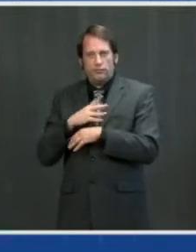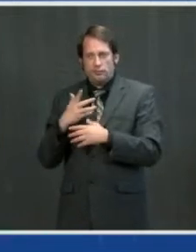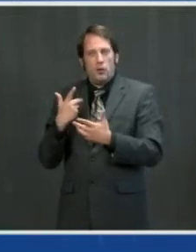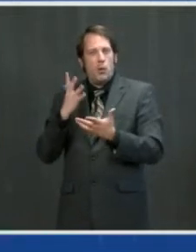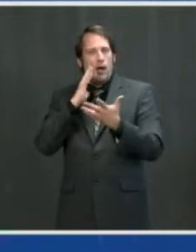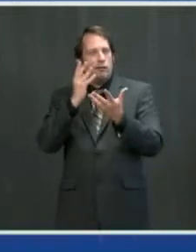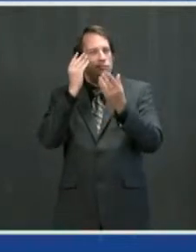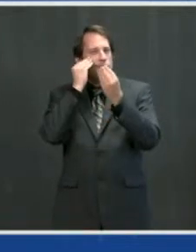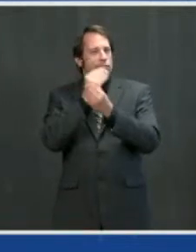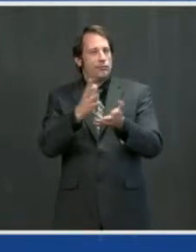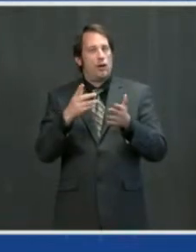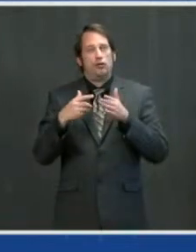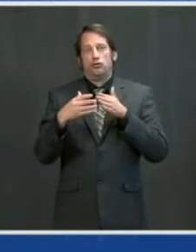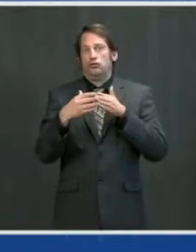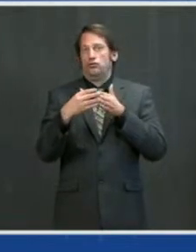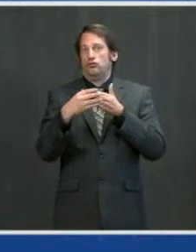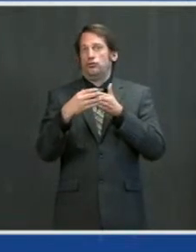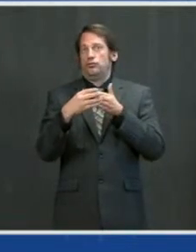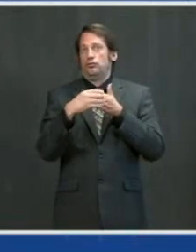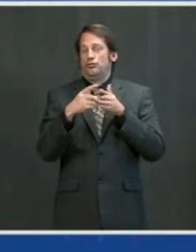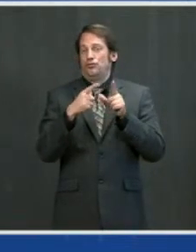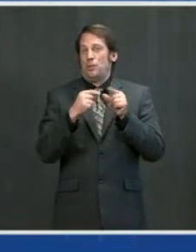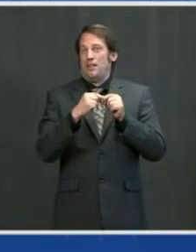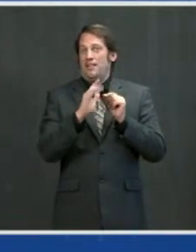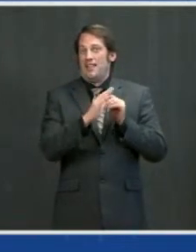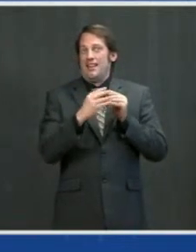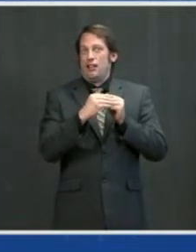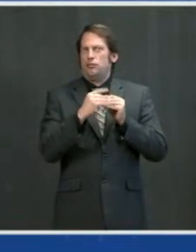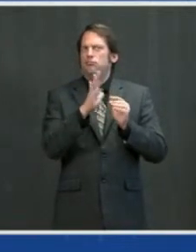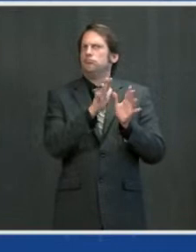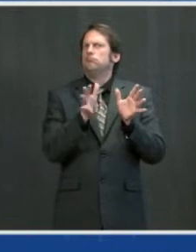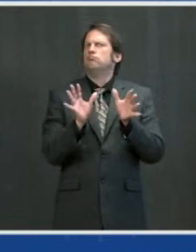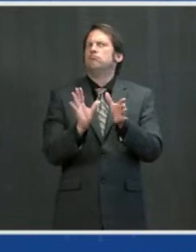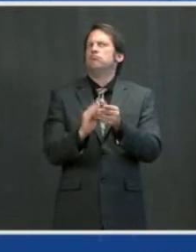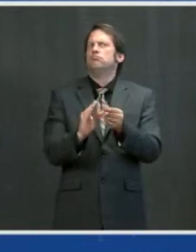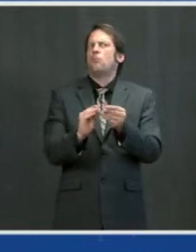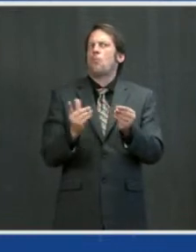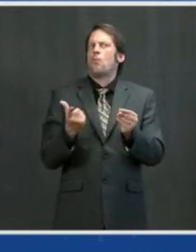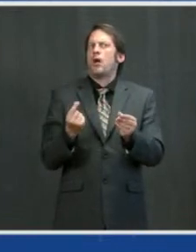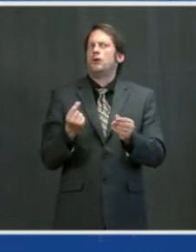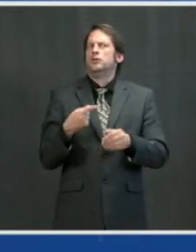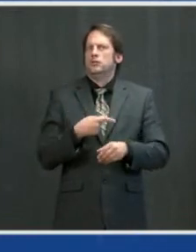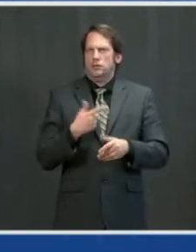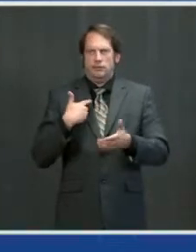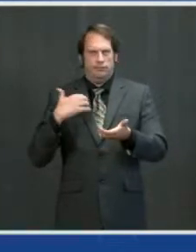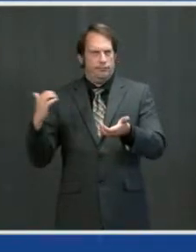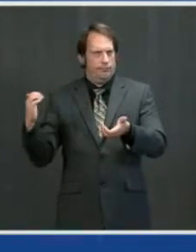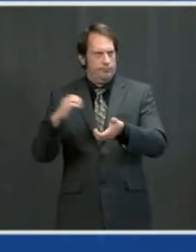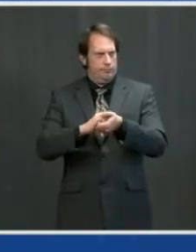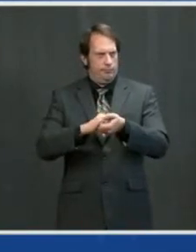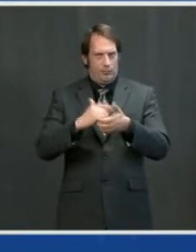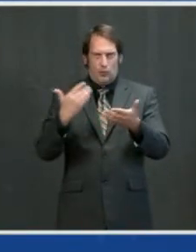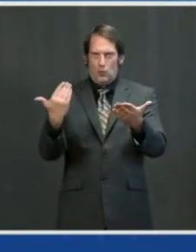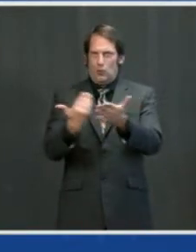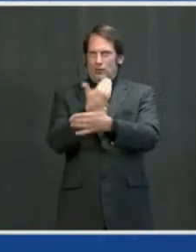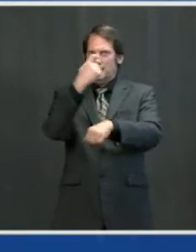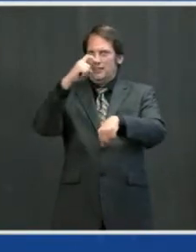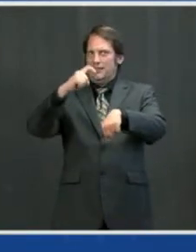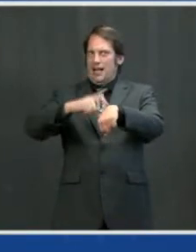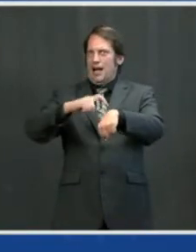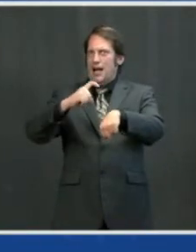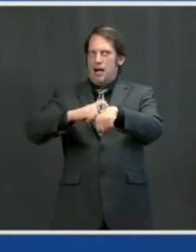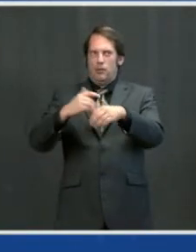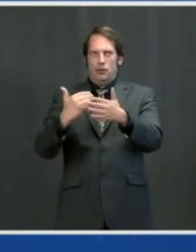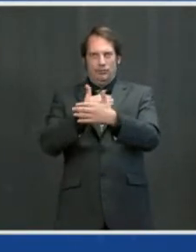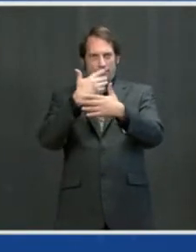Leaders Statement, Global Partnership for a New Era, which will serve as the guiding